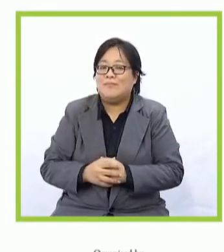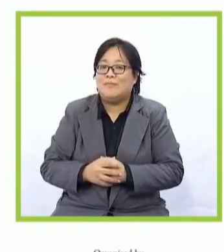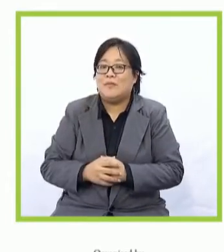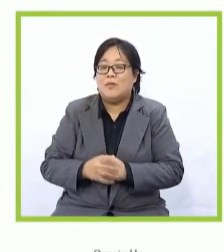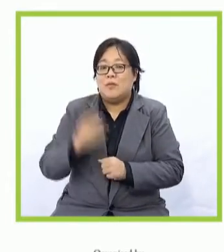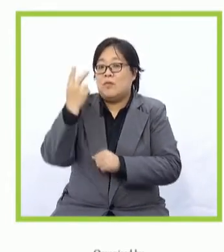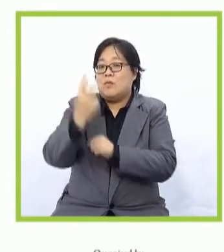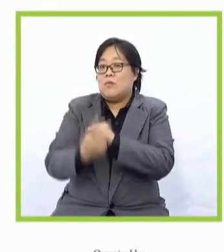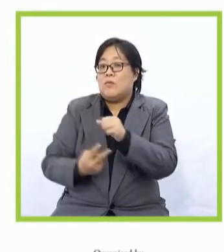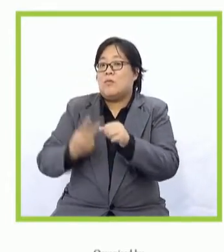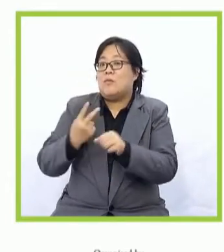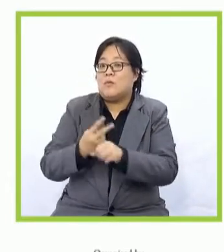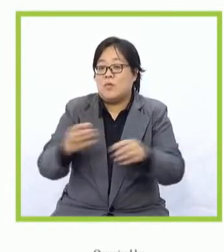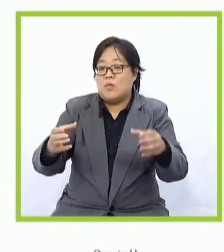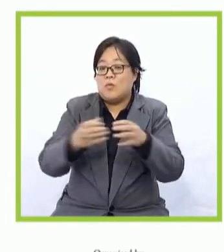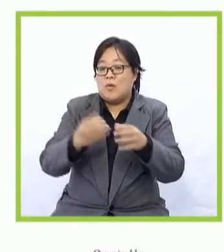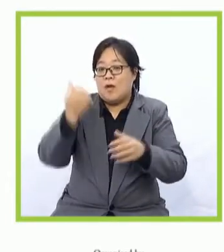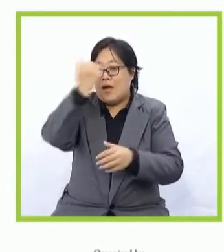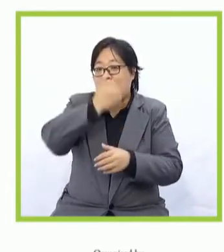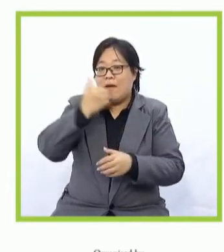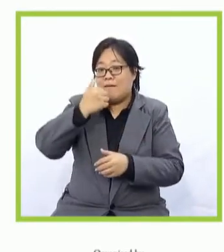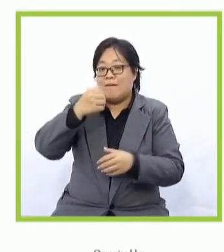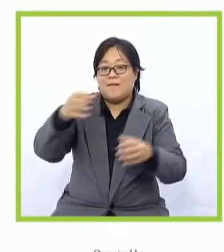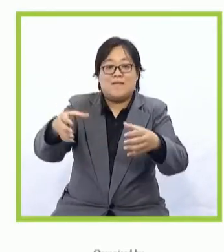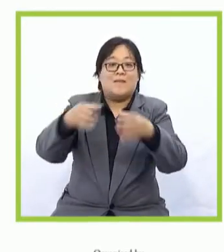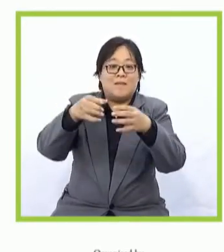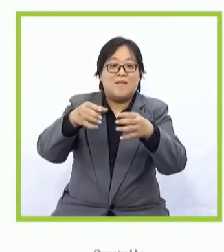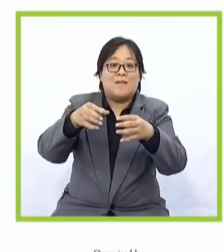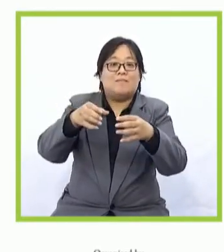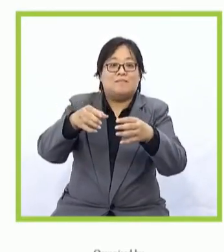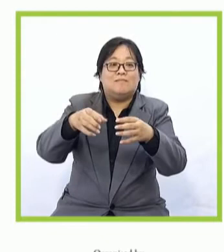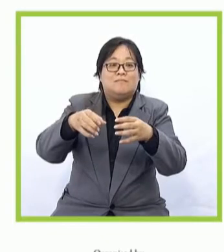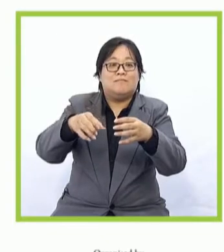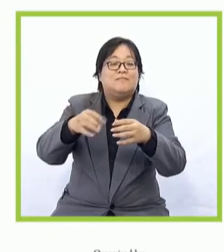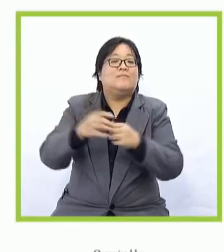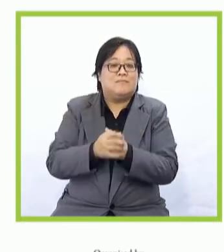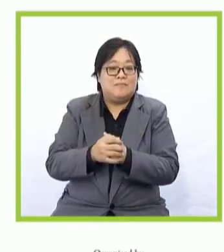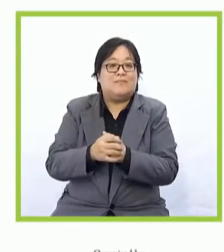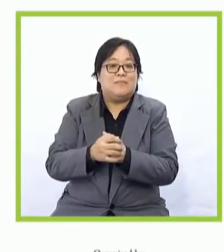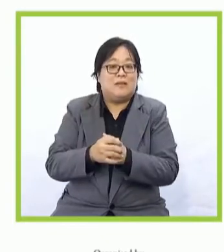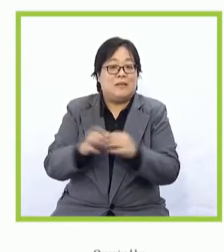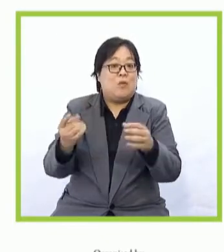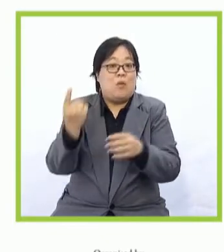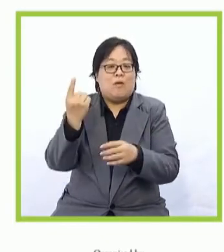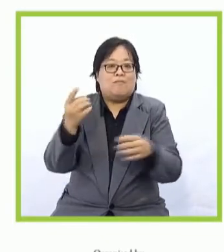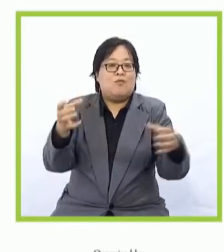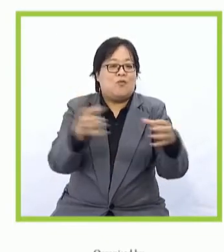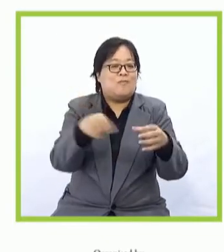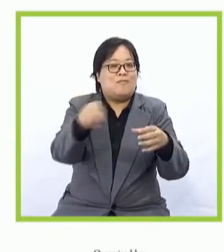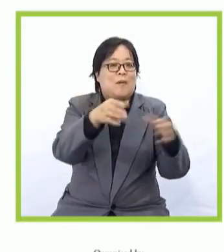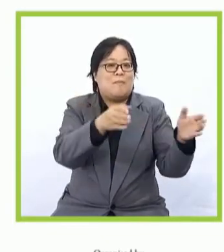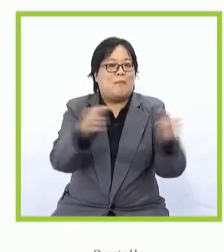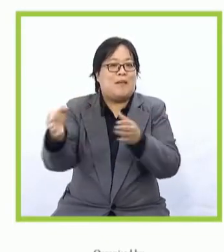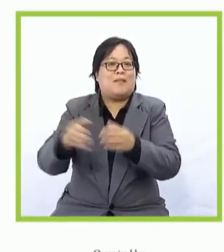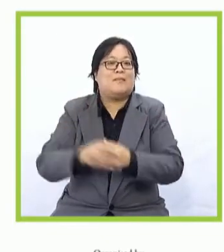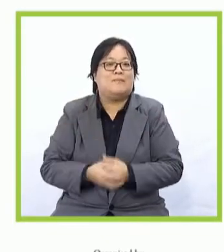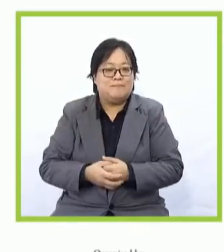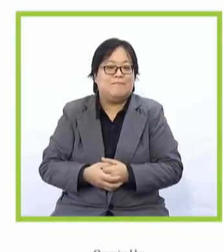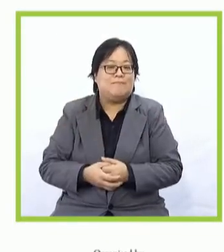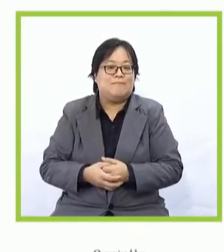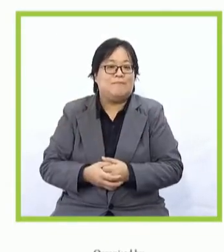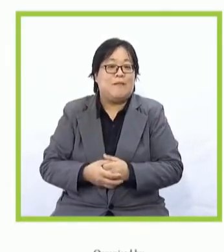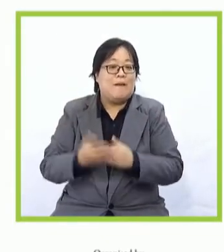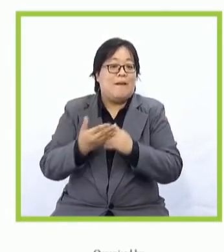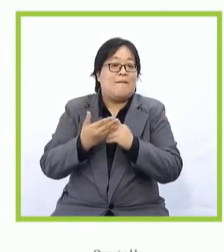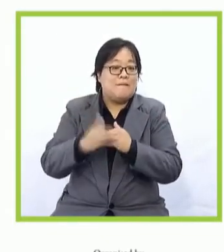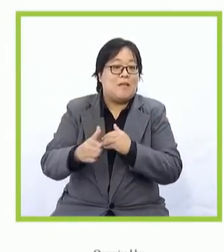2 years, a group of African-American women, of whom Rosa Parks was one, but a group, planned this.